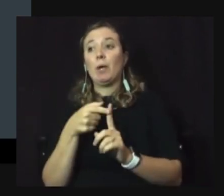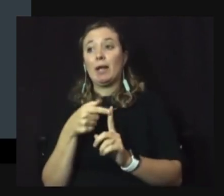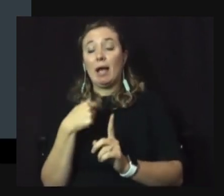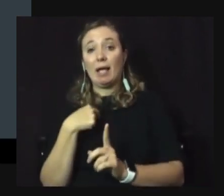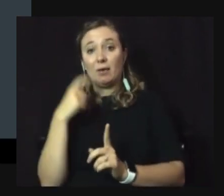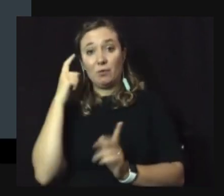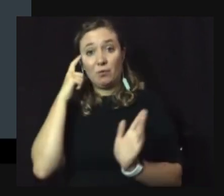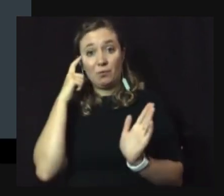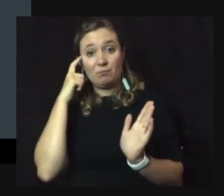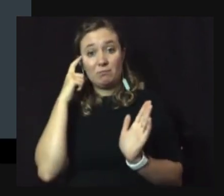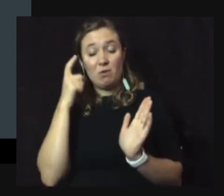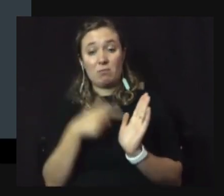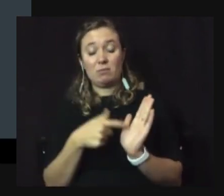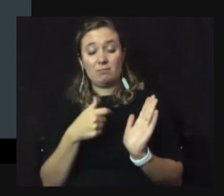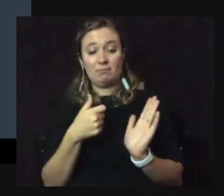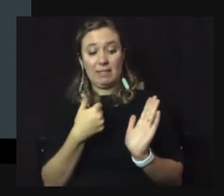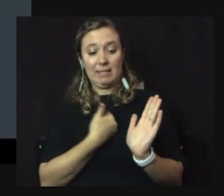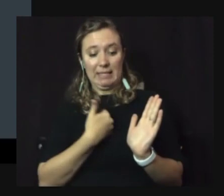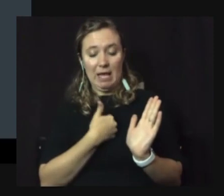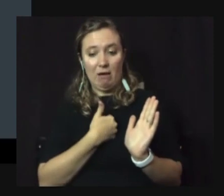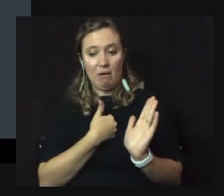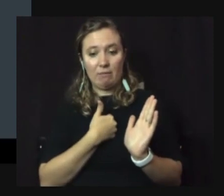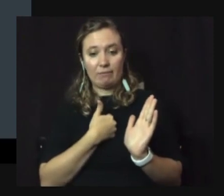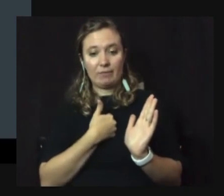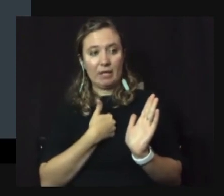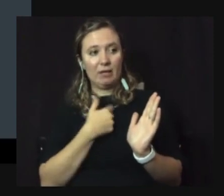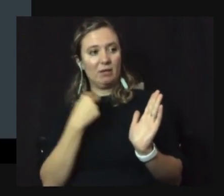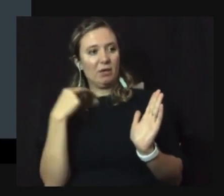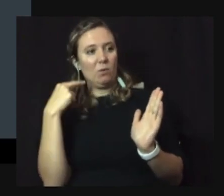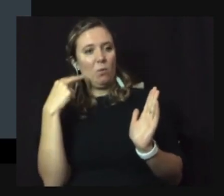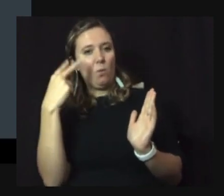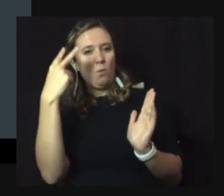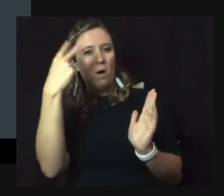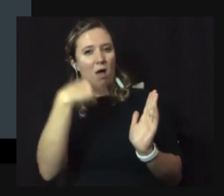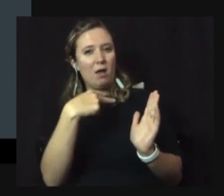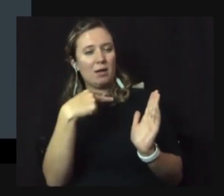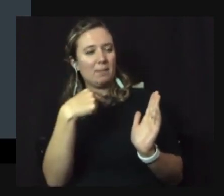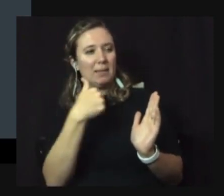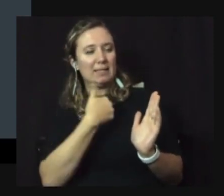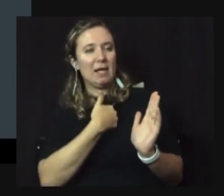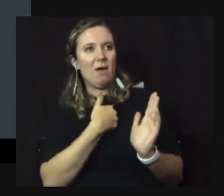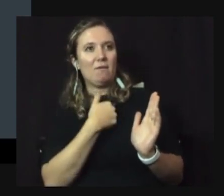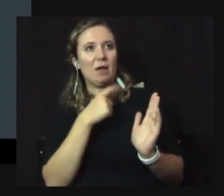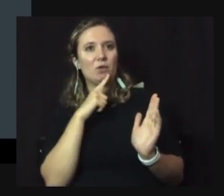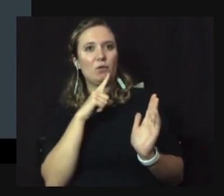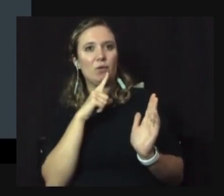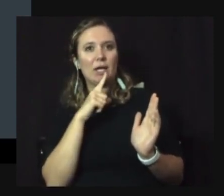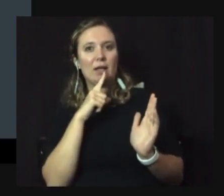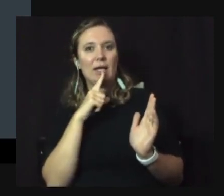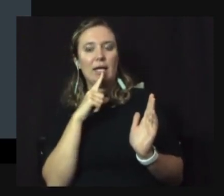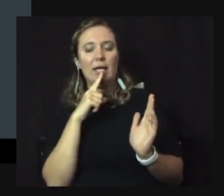realized that I was unintentionally feeding into a very abusive